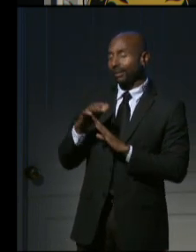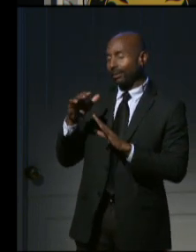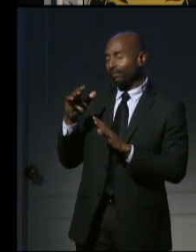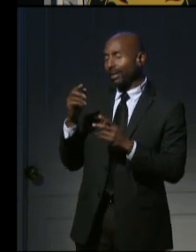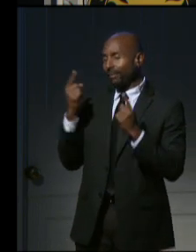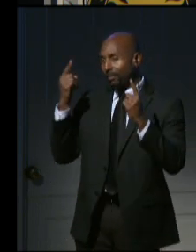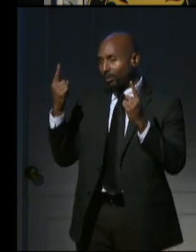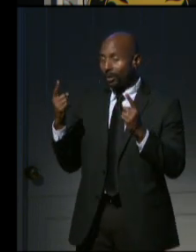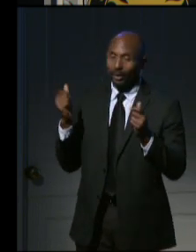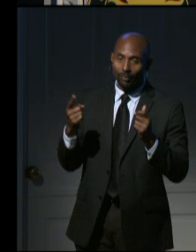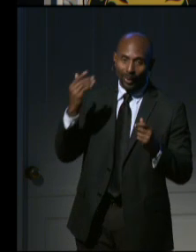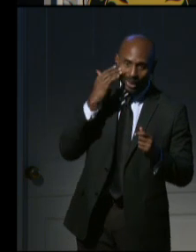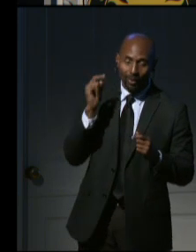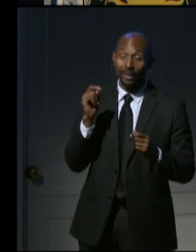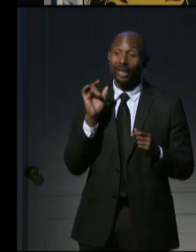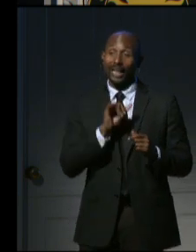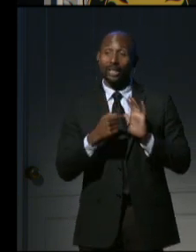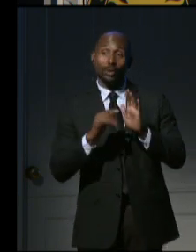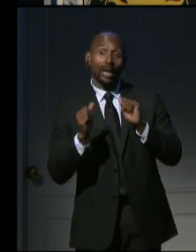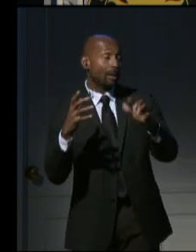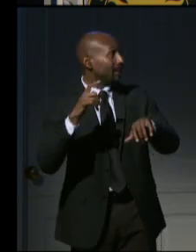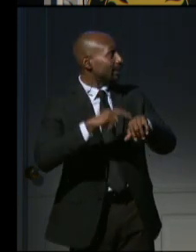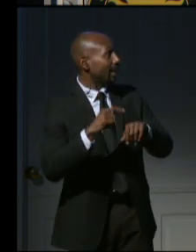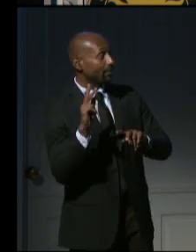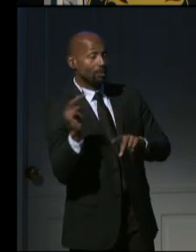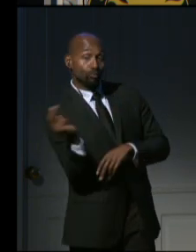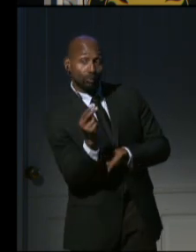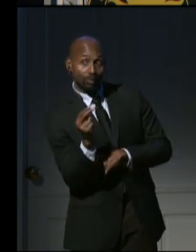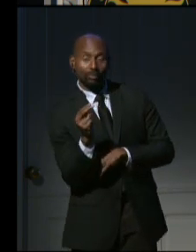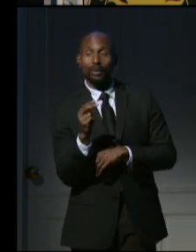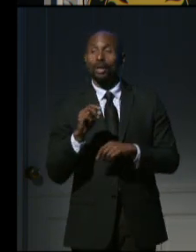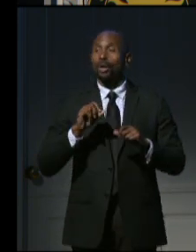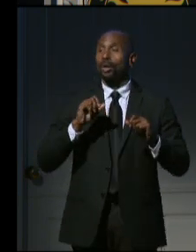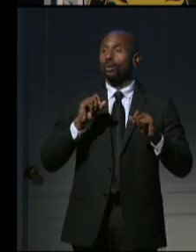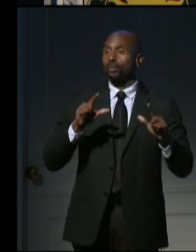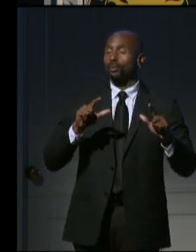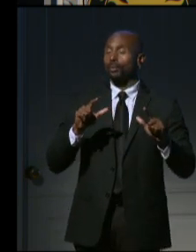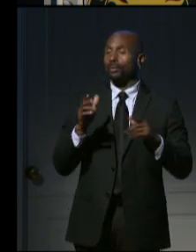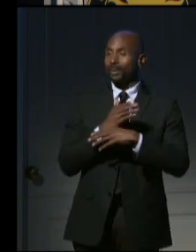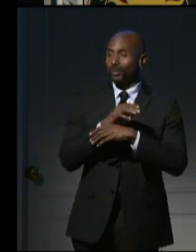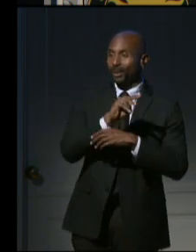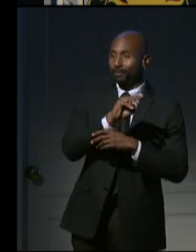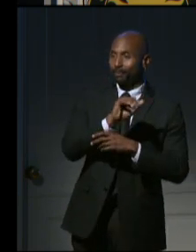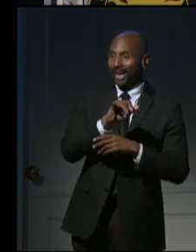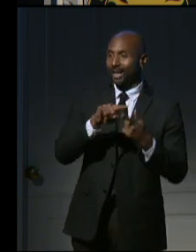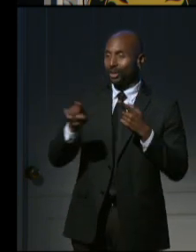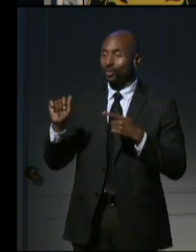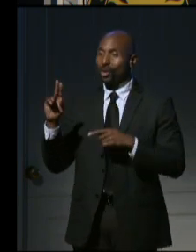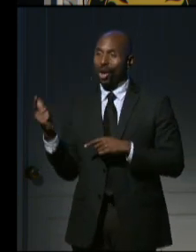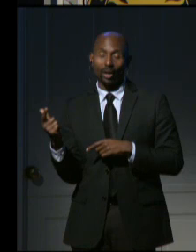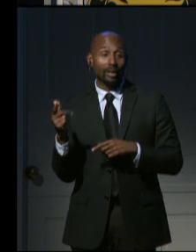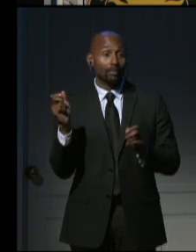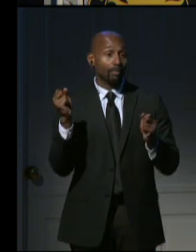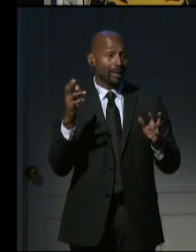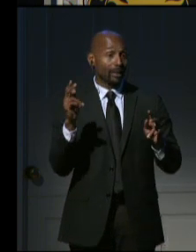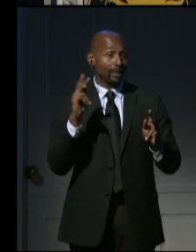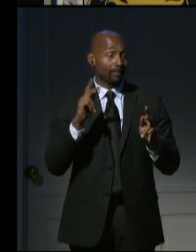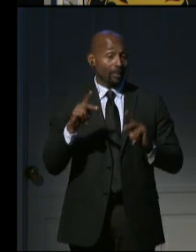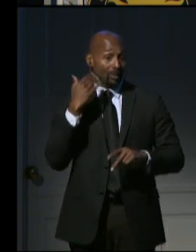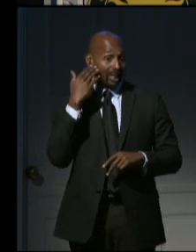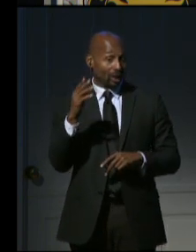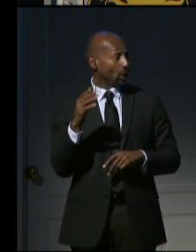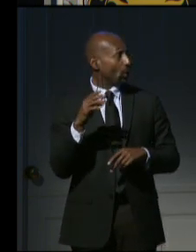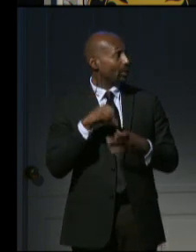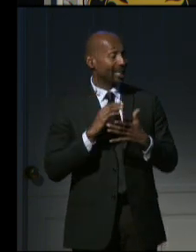many views on the website between May and August. That's an object I didn't even know was in our collection. That's how many views on Wikimedia.